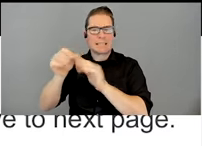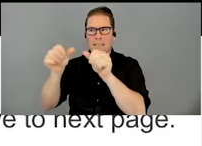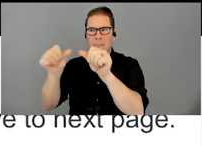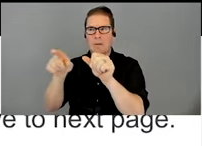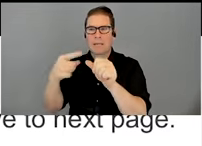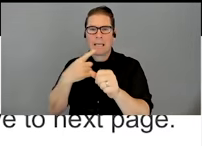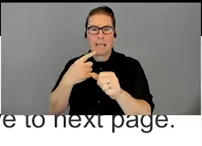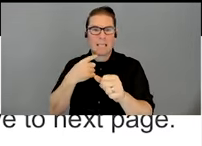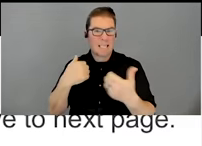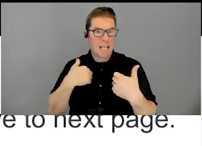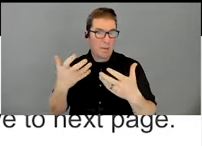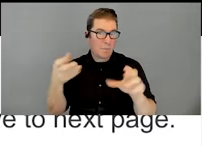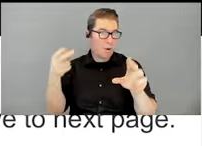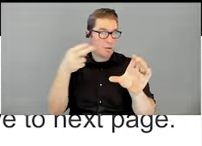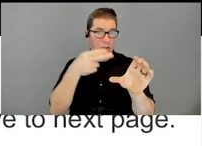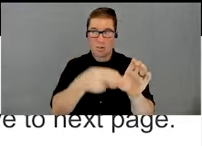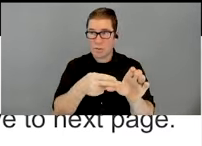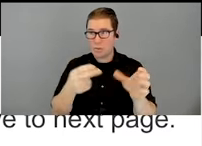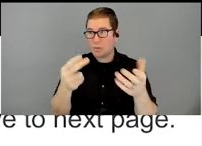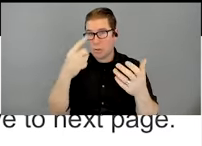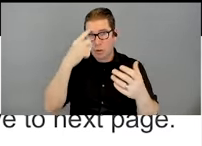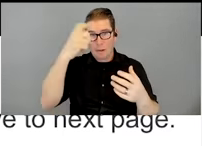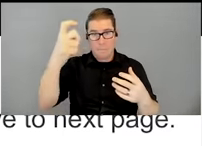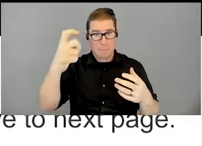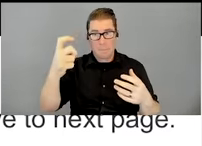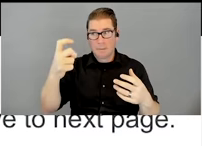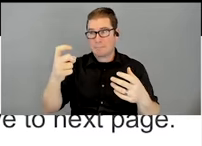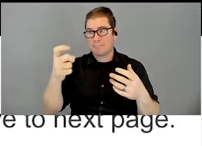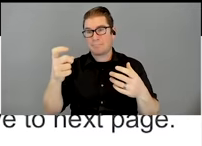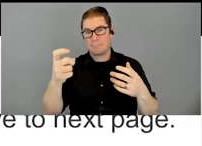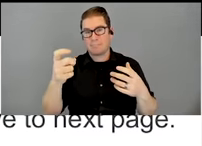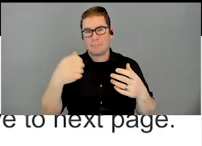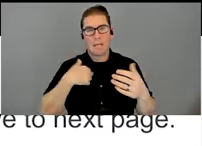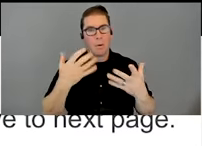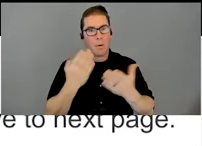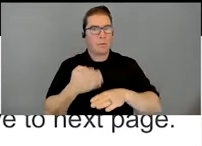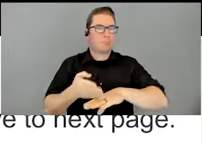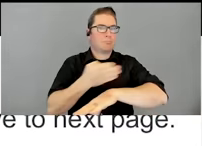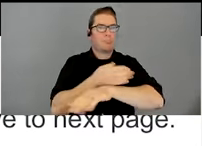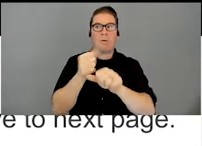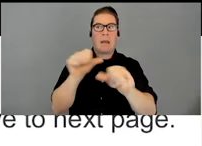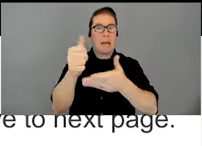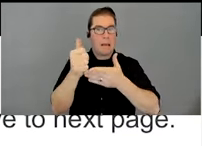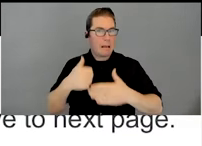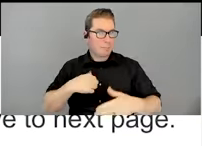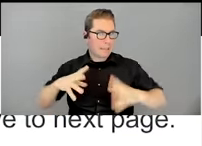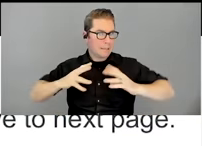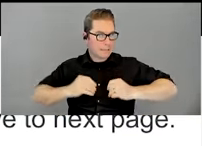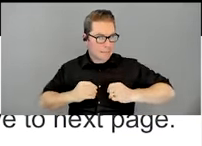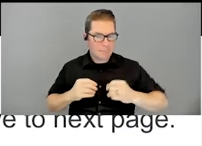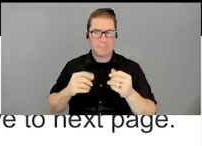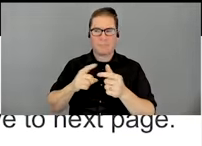Catchy title. So some of you got, you know, the clickbait for the burrito. We will have a drawing at the